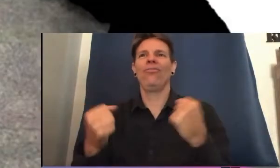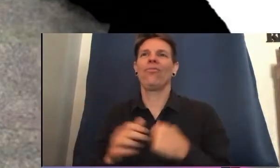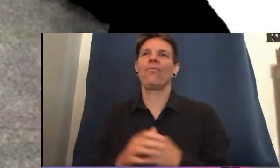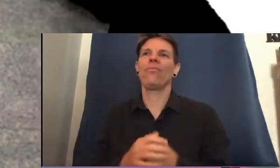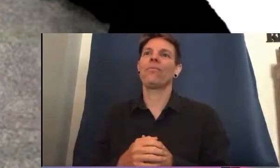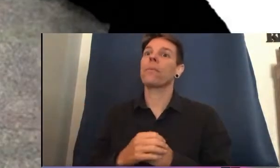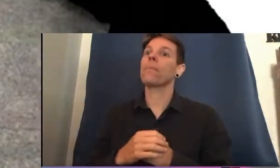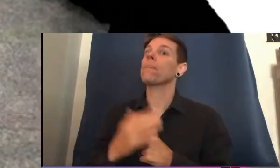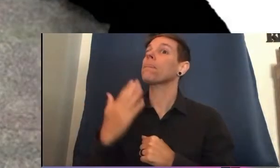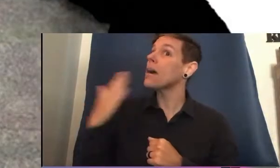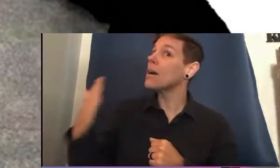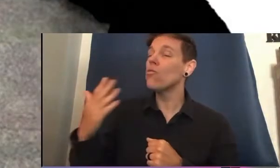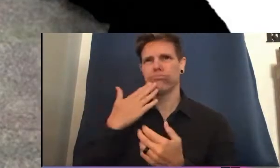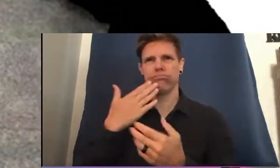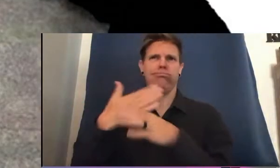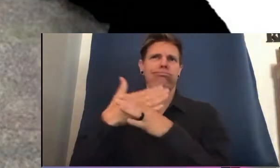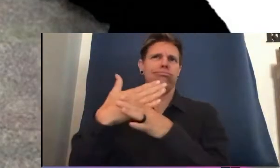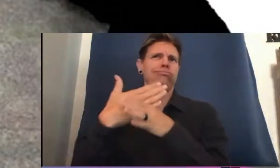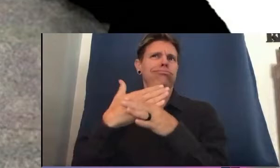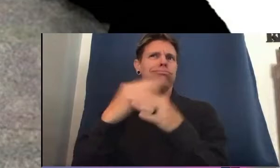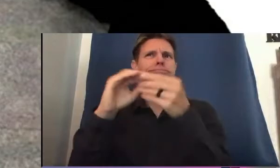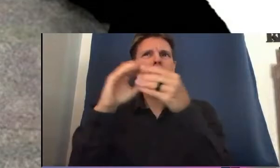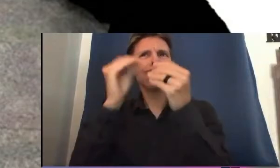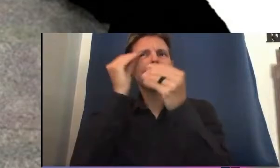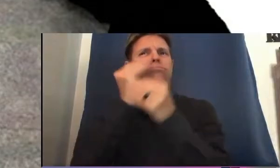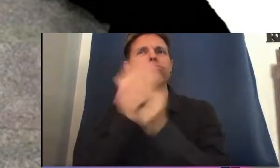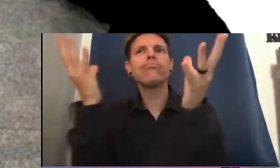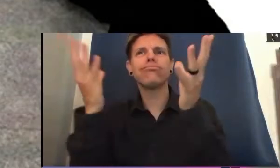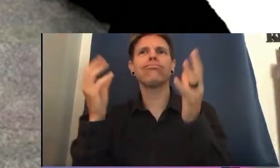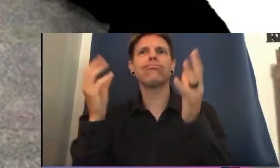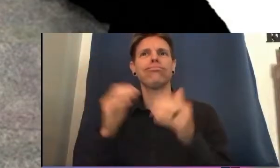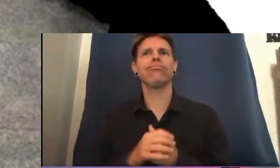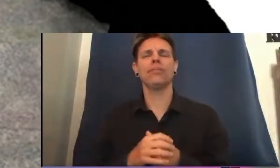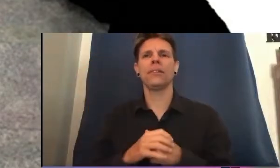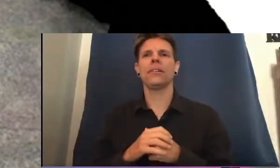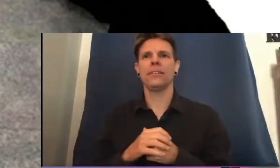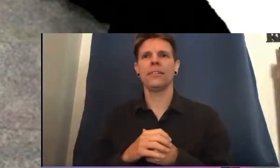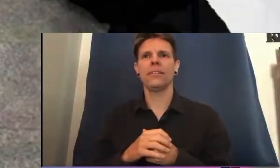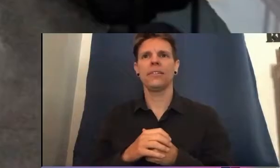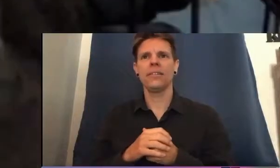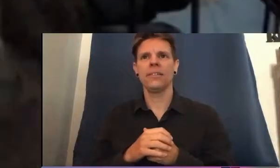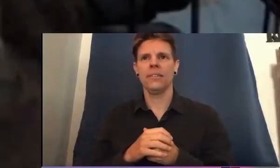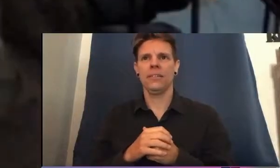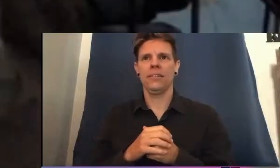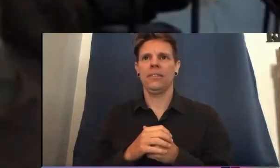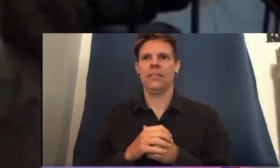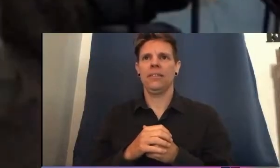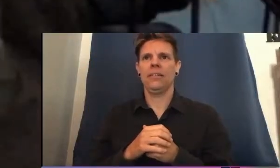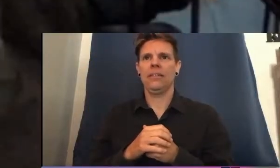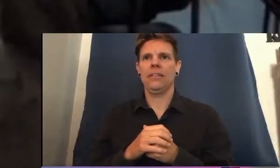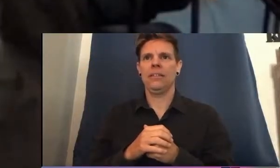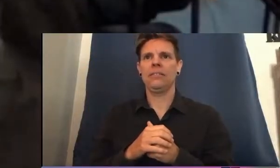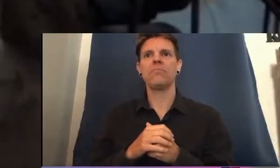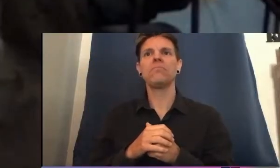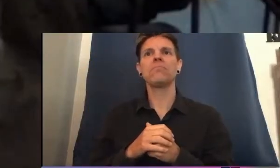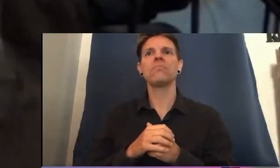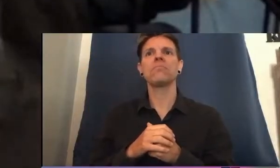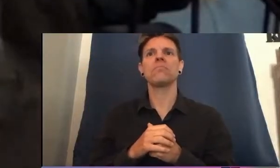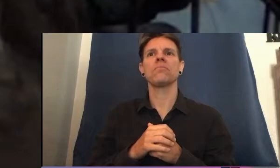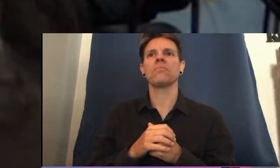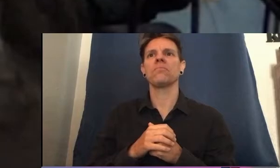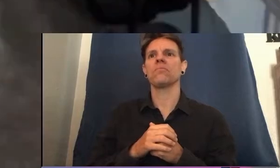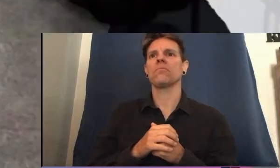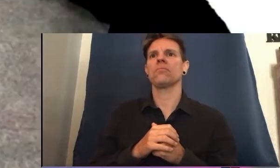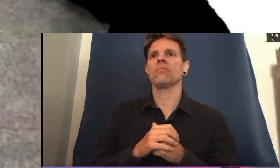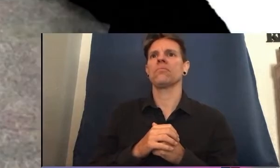Kelly going to be there? I believe so. Well, I haven't exactly asked him, but I'm sure that he is. That would be